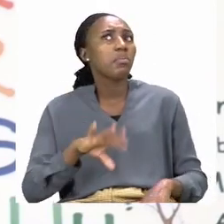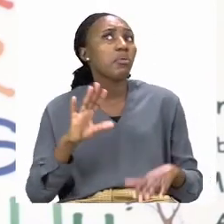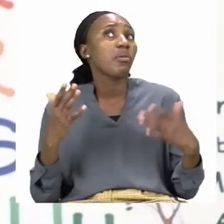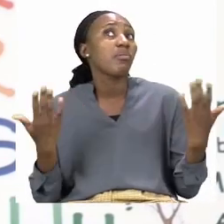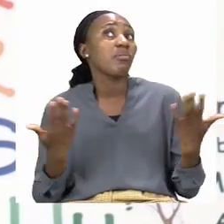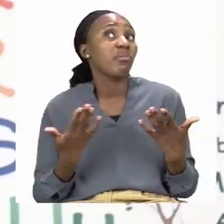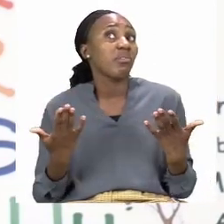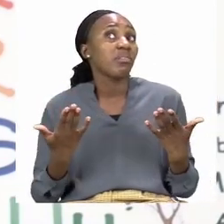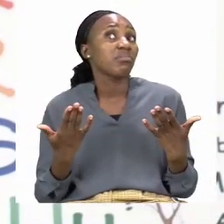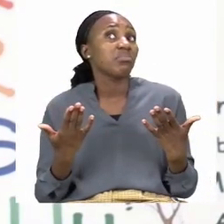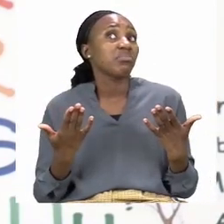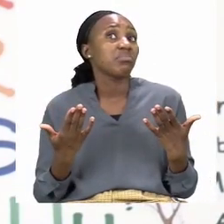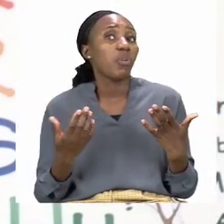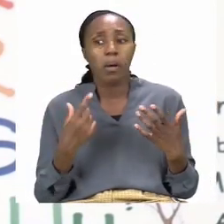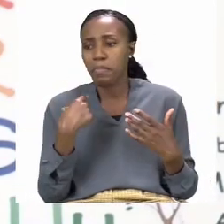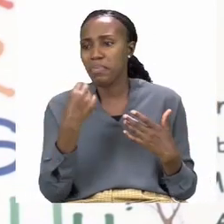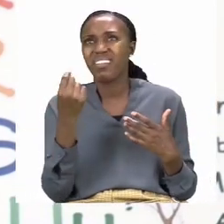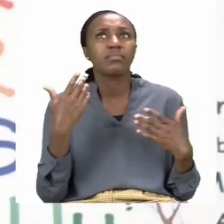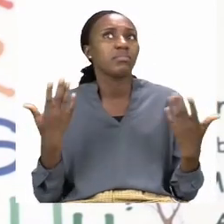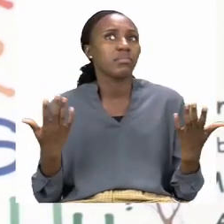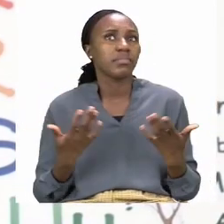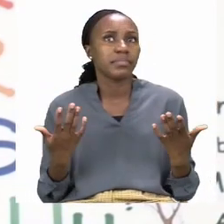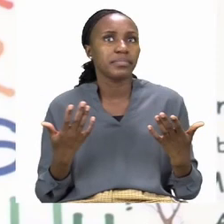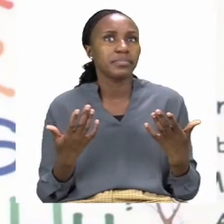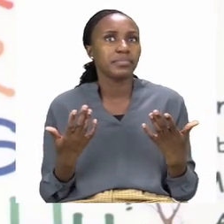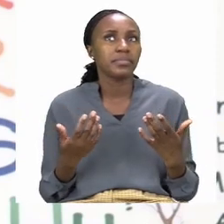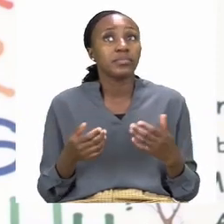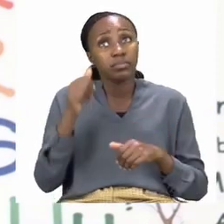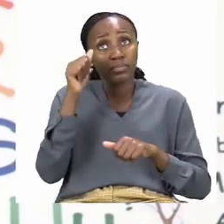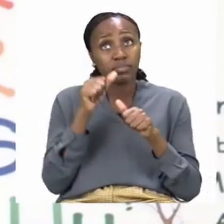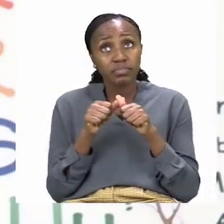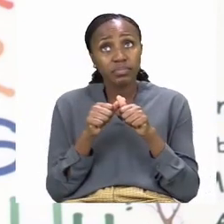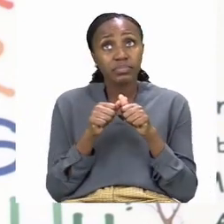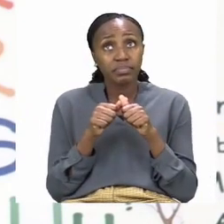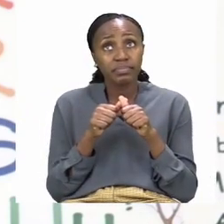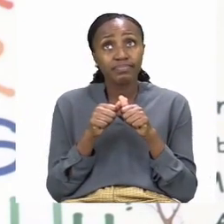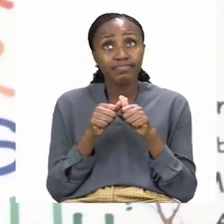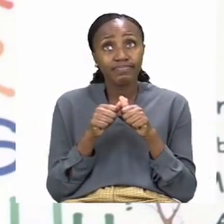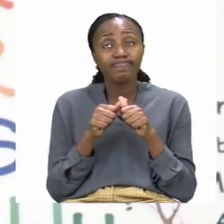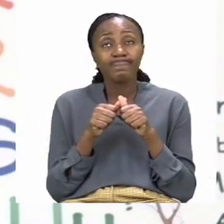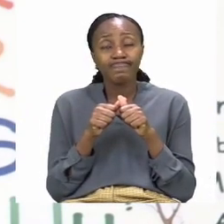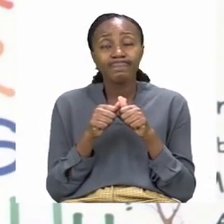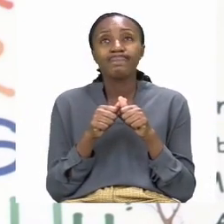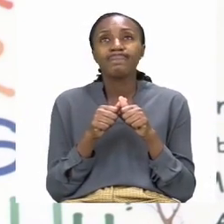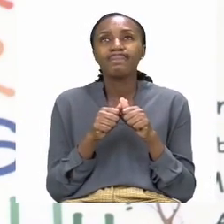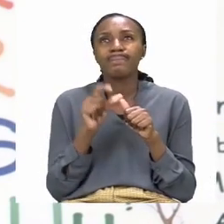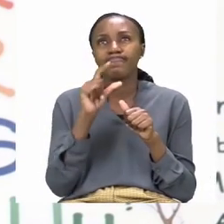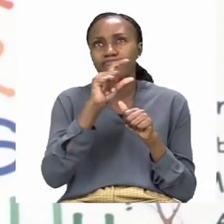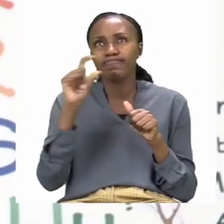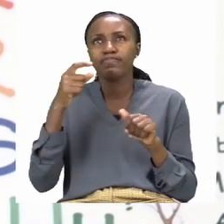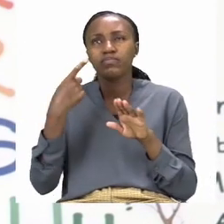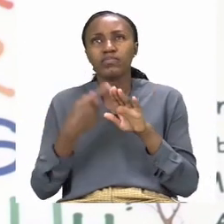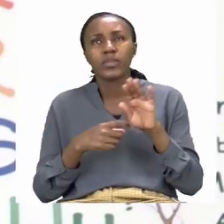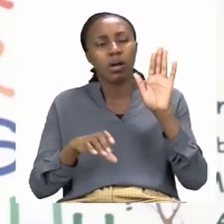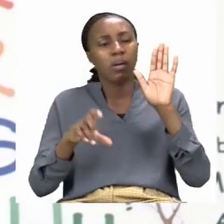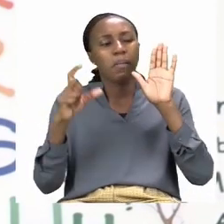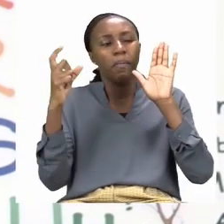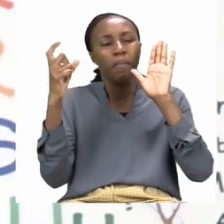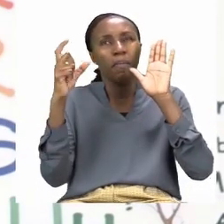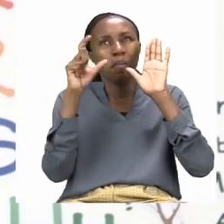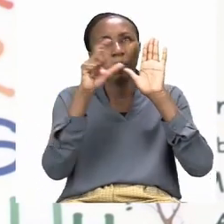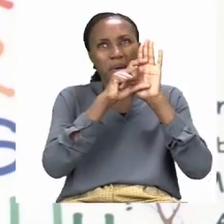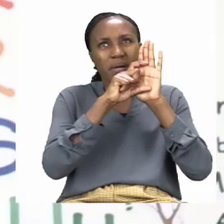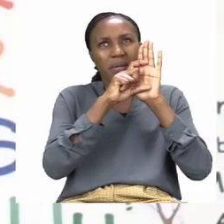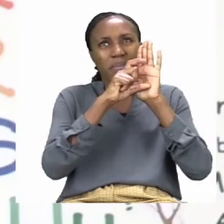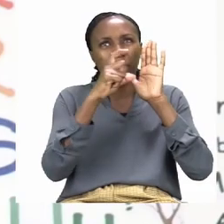remember, our sentences, they always start with a capital letter and it ends with a